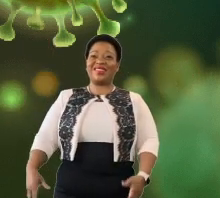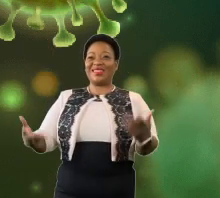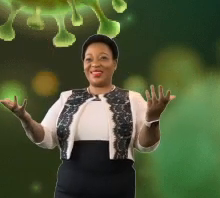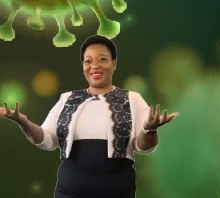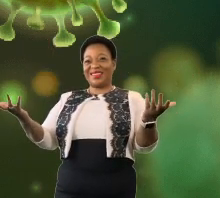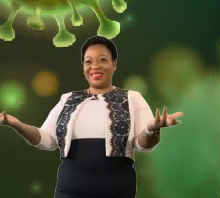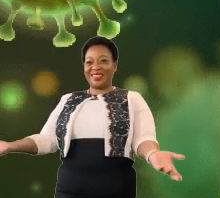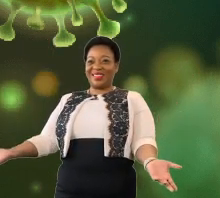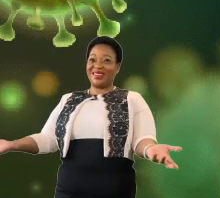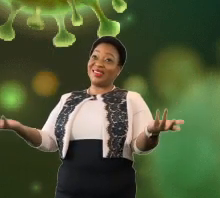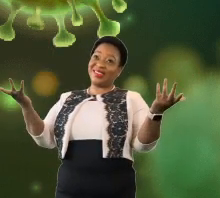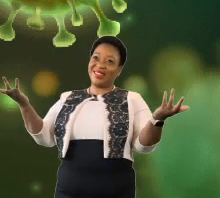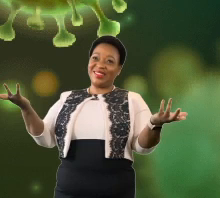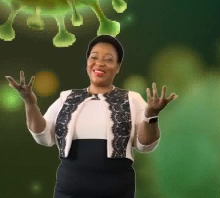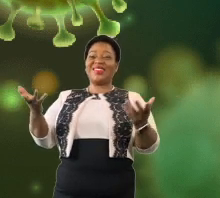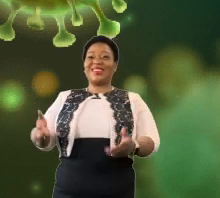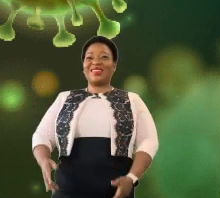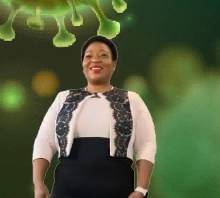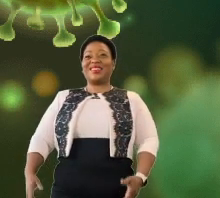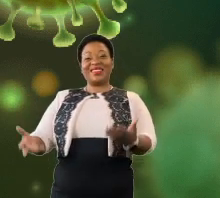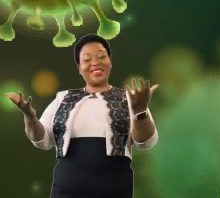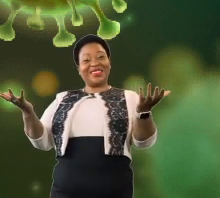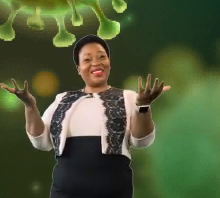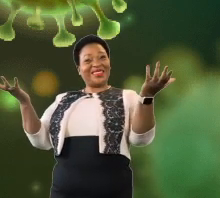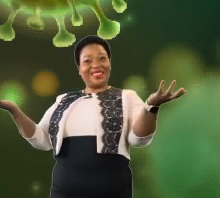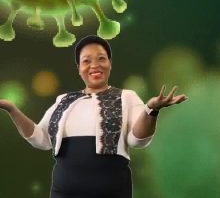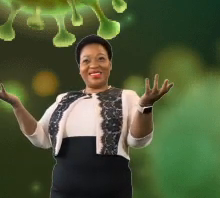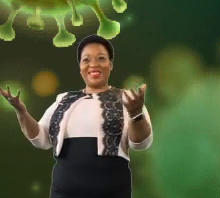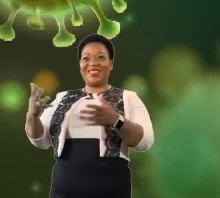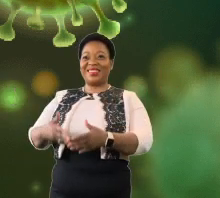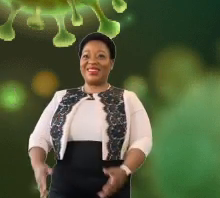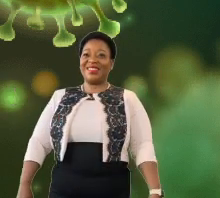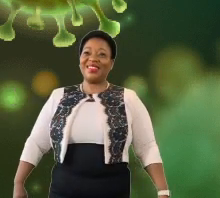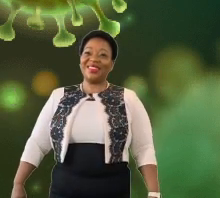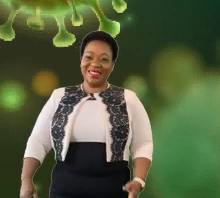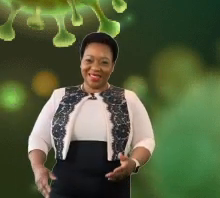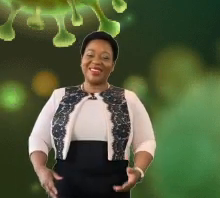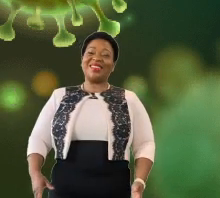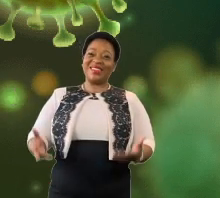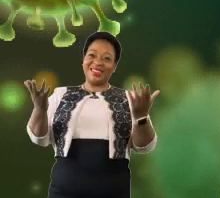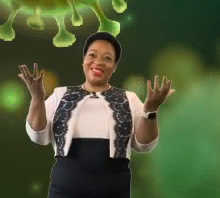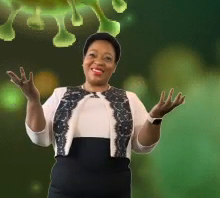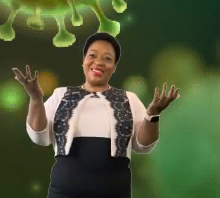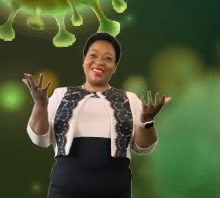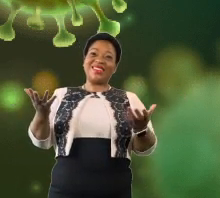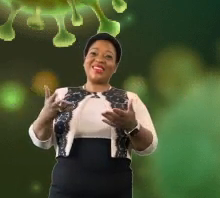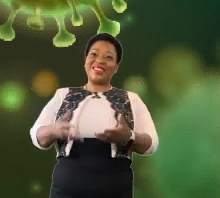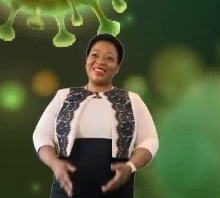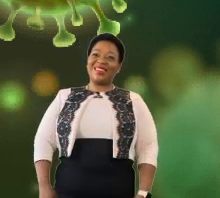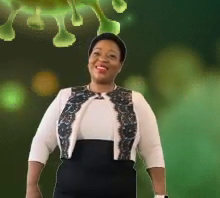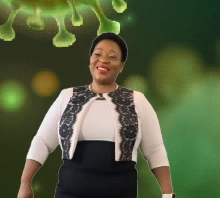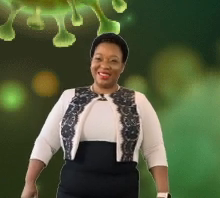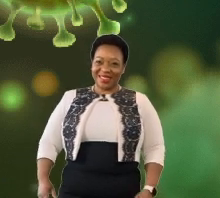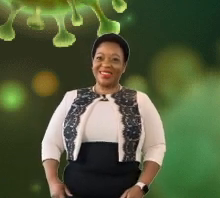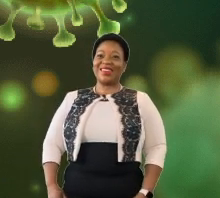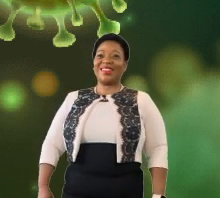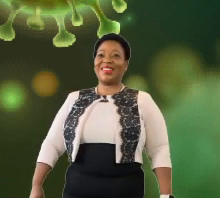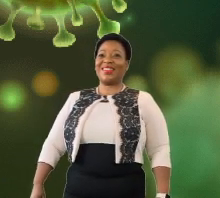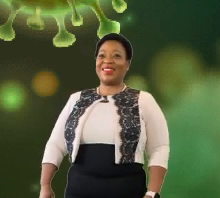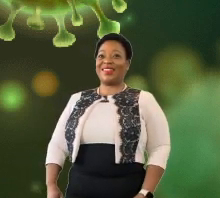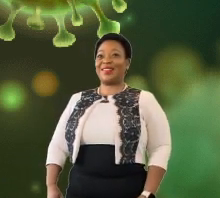biggest difference in taking the process forward. Please bear in mind the comments that I made earlier,